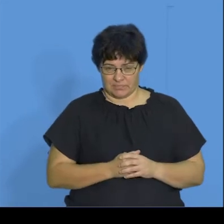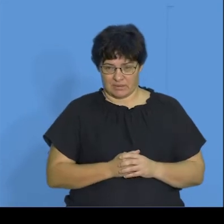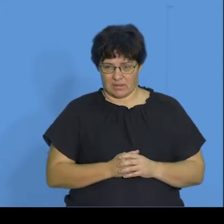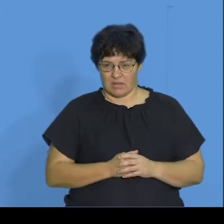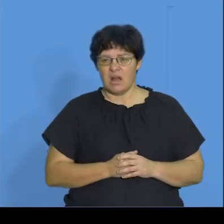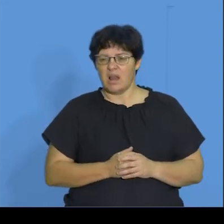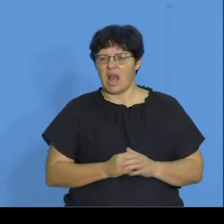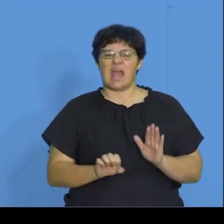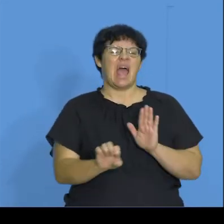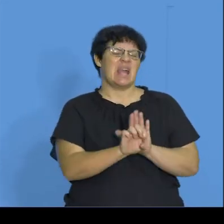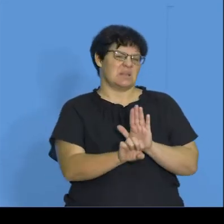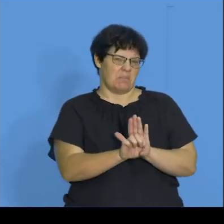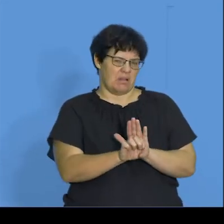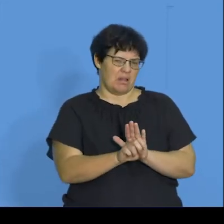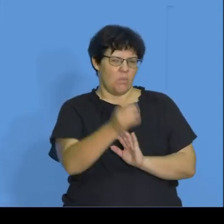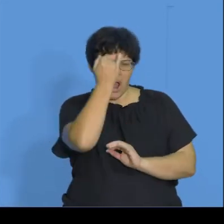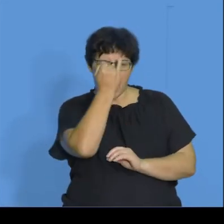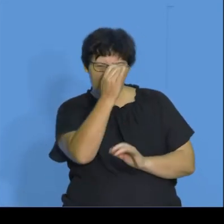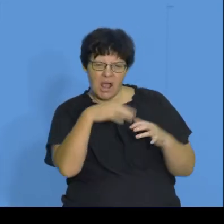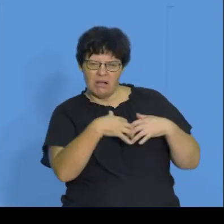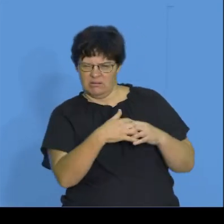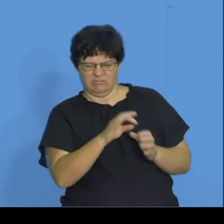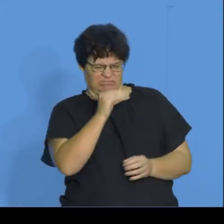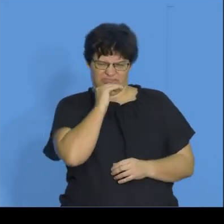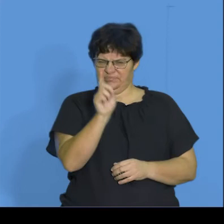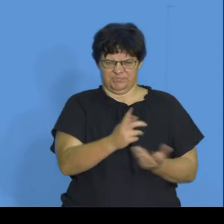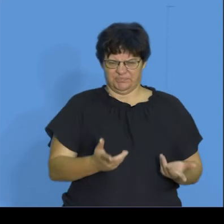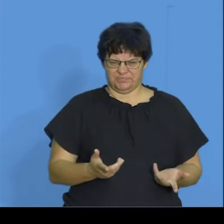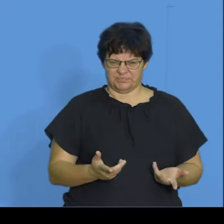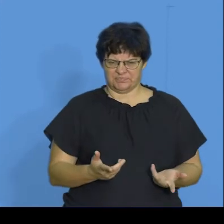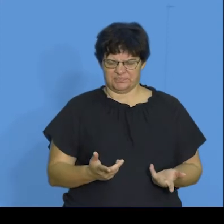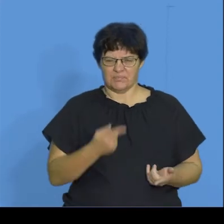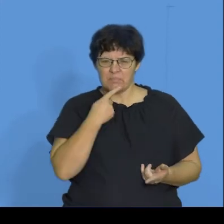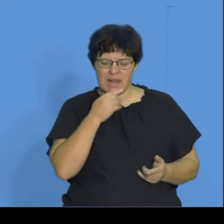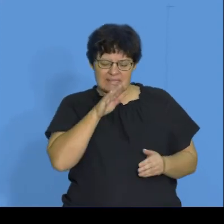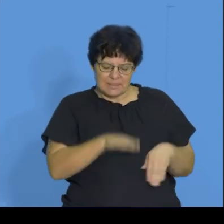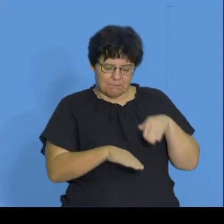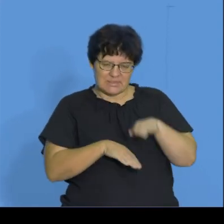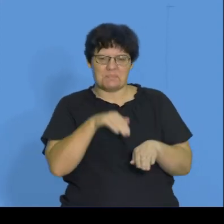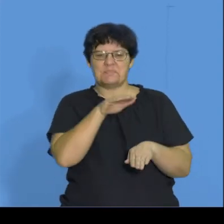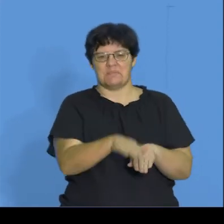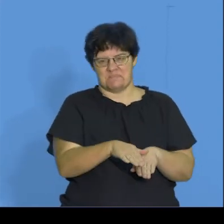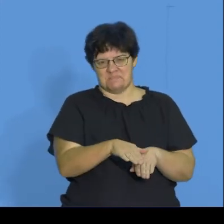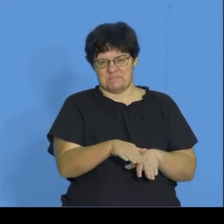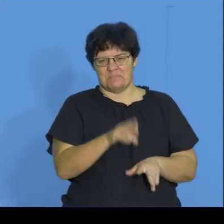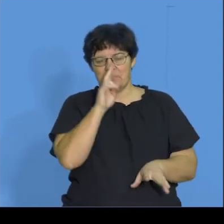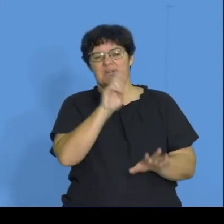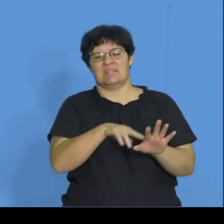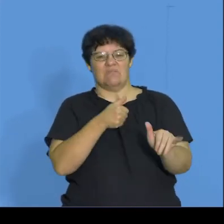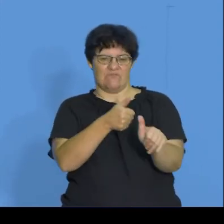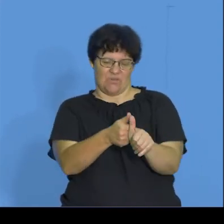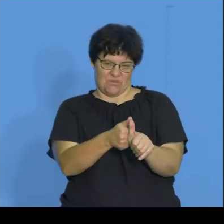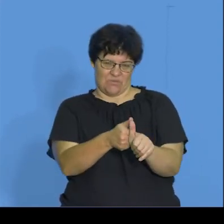straightforward example just to give us an idea of what we mean when we say, okay, these are the steps as to one that needs to follow in as far